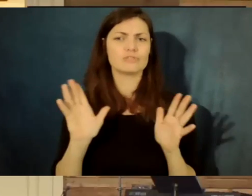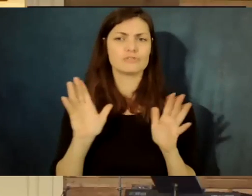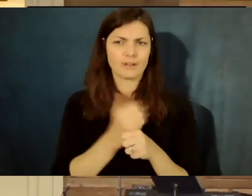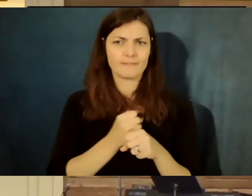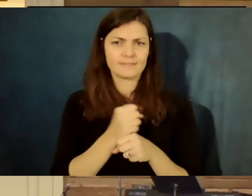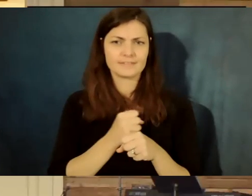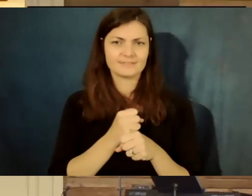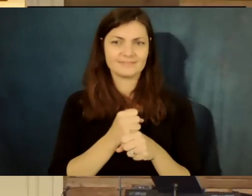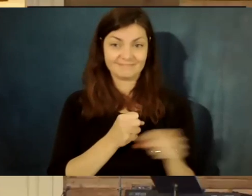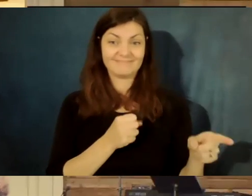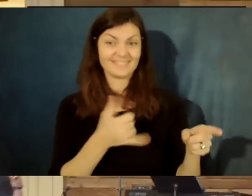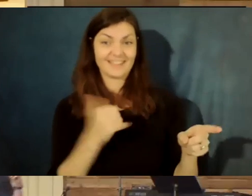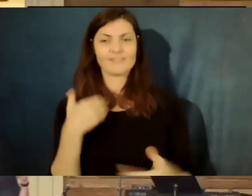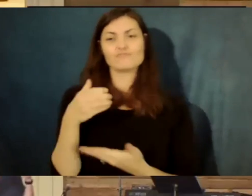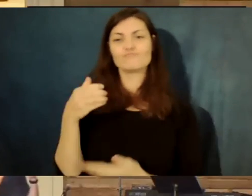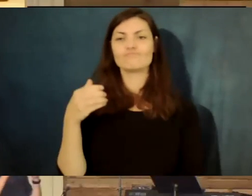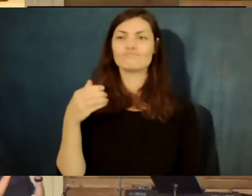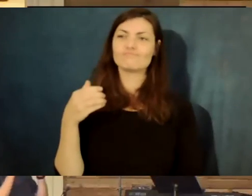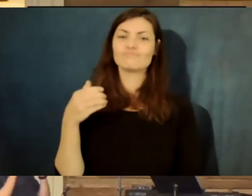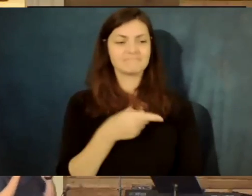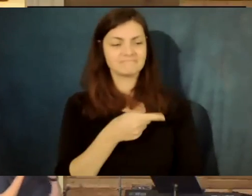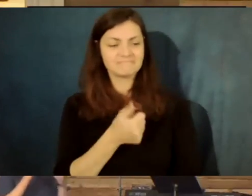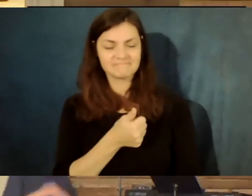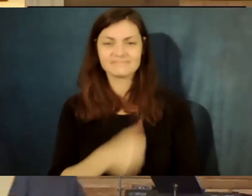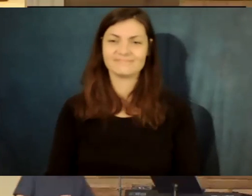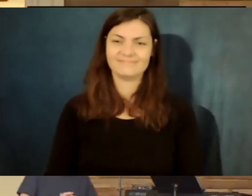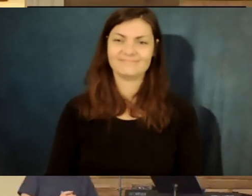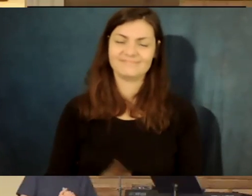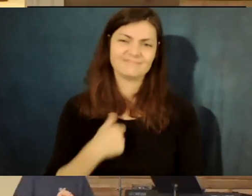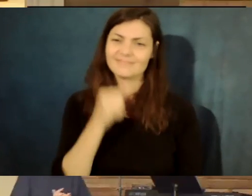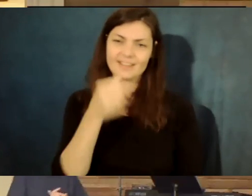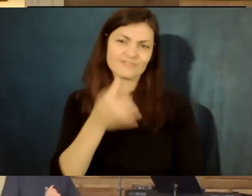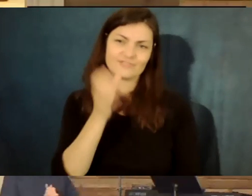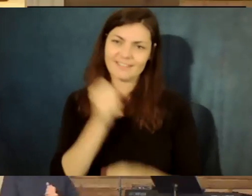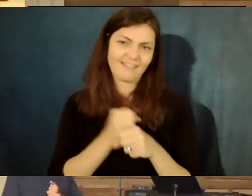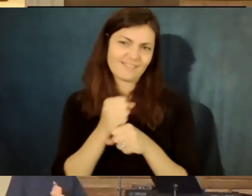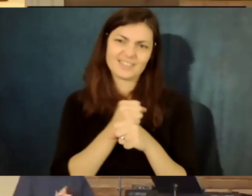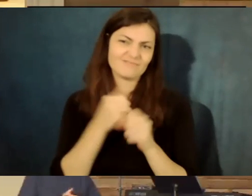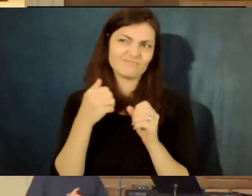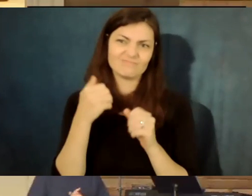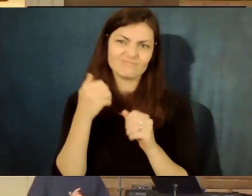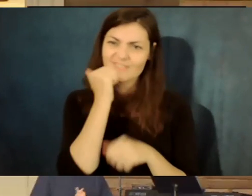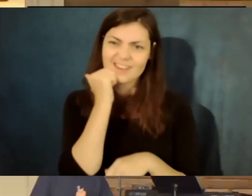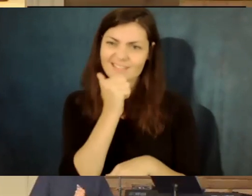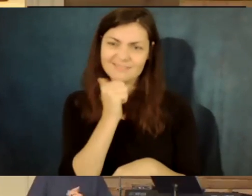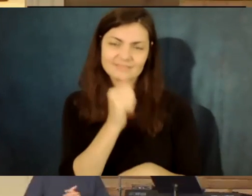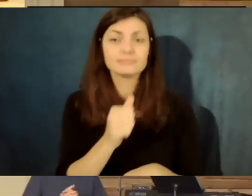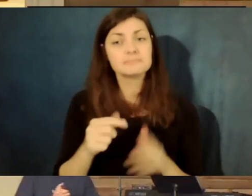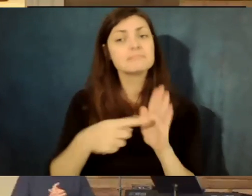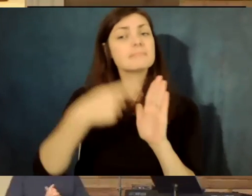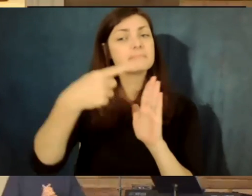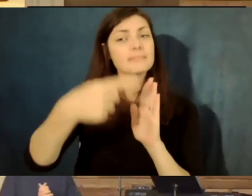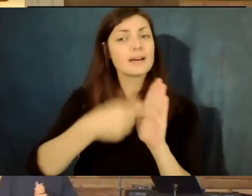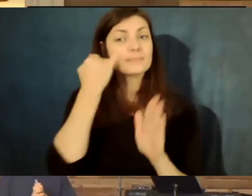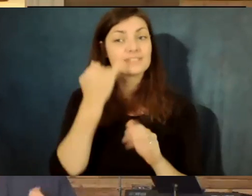All right. You got it still. He's working on it. I don't drink coffee on a regular basis, but when I do, you'll